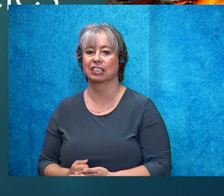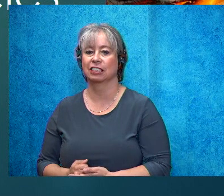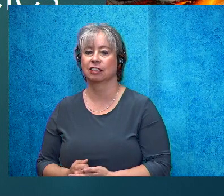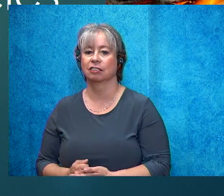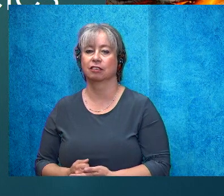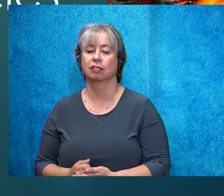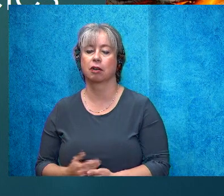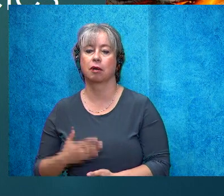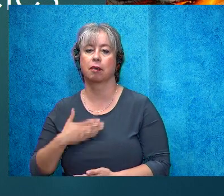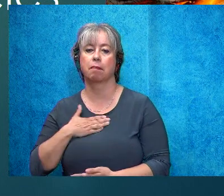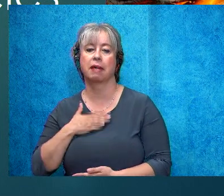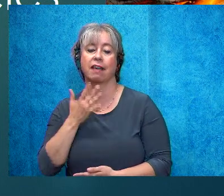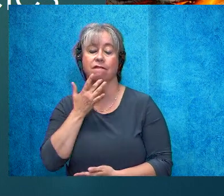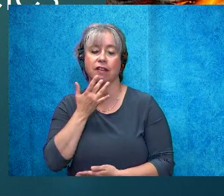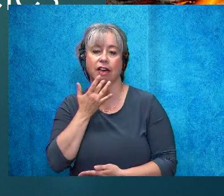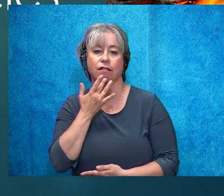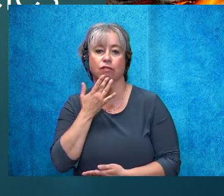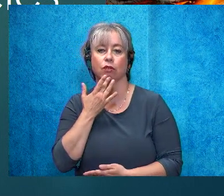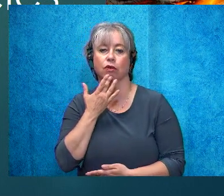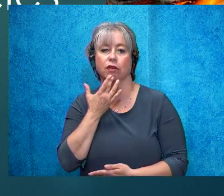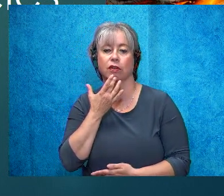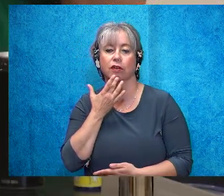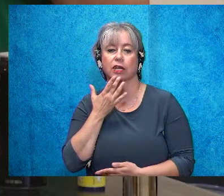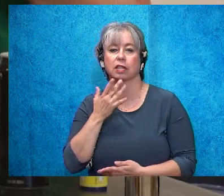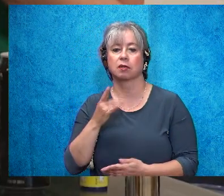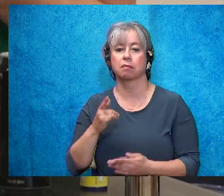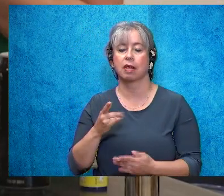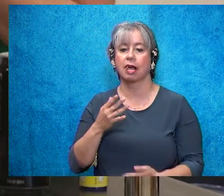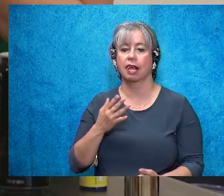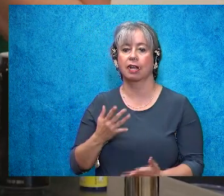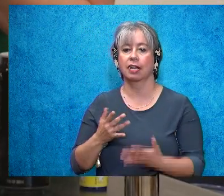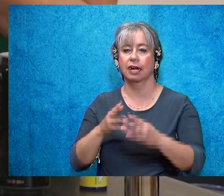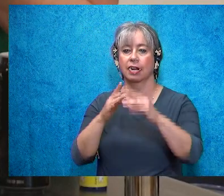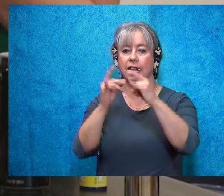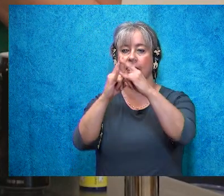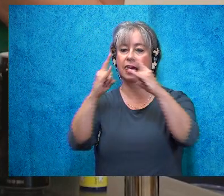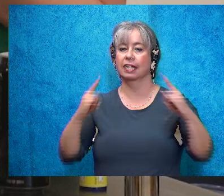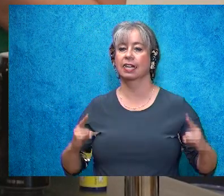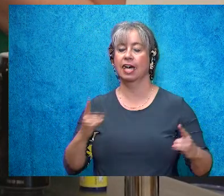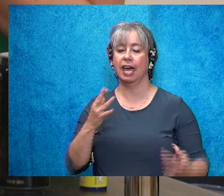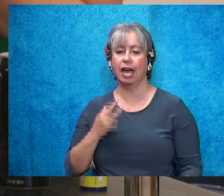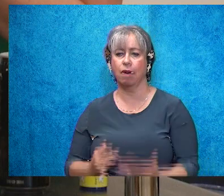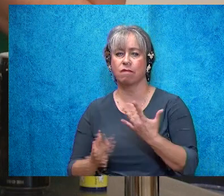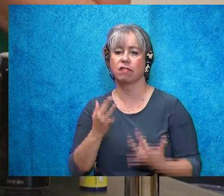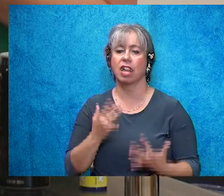of thermal energy is sitting by a campfire and enjoying that warmth.